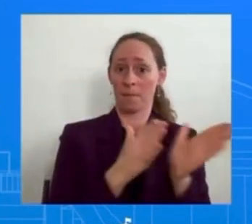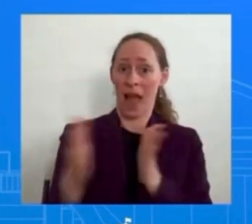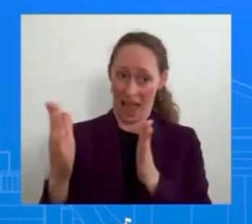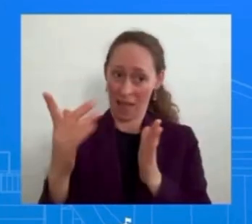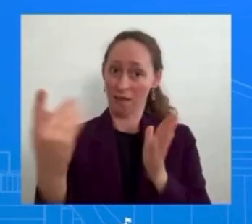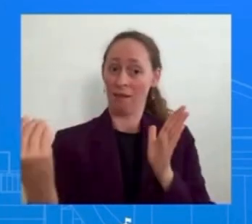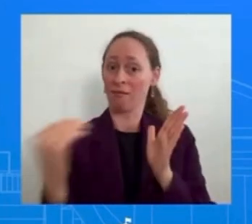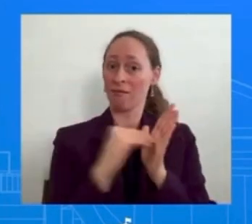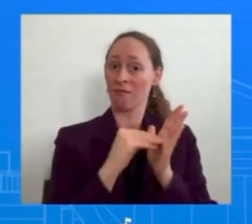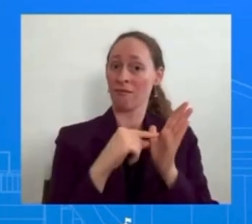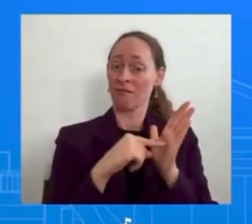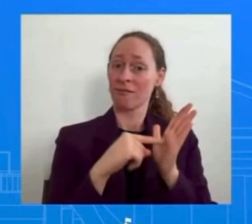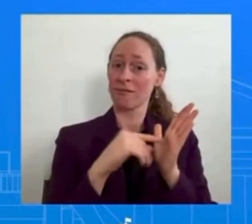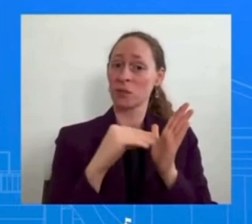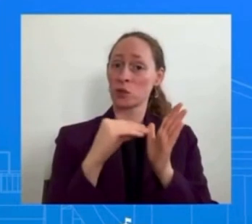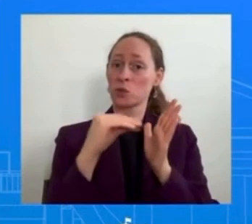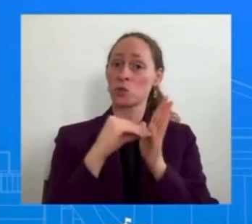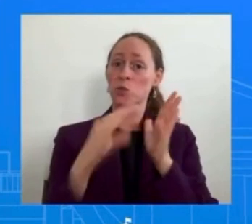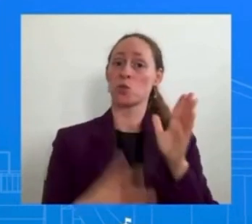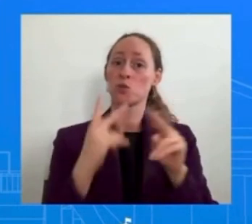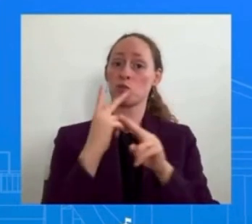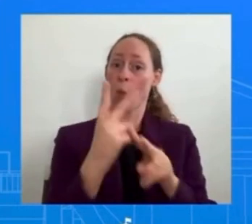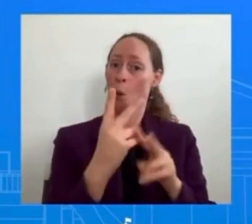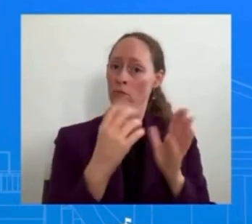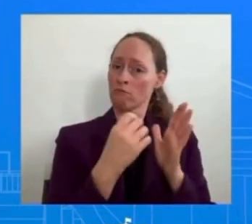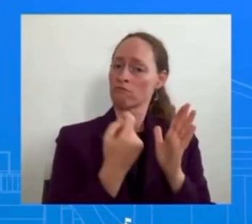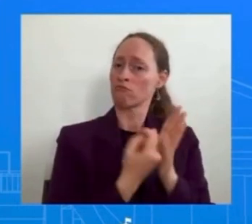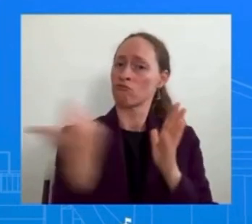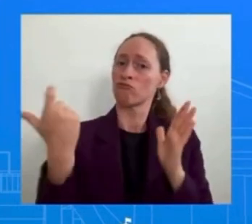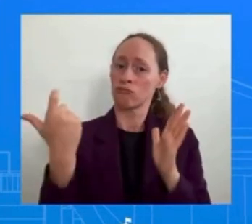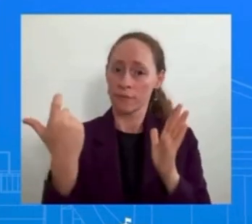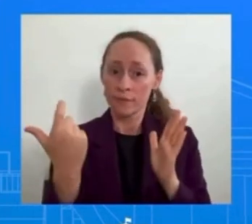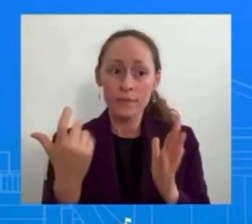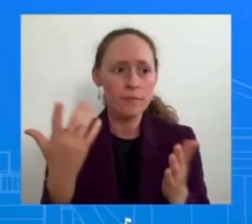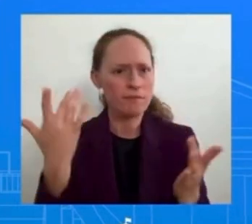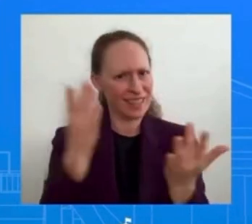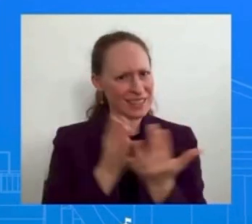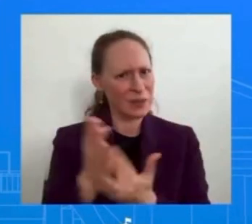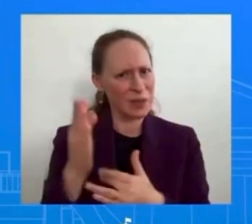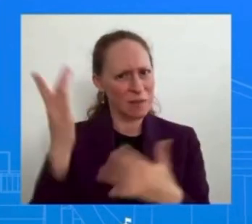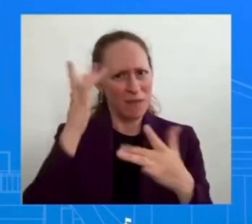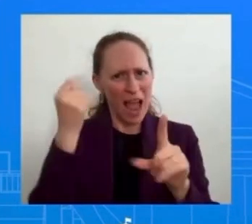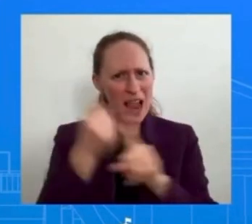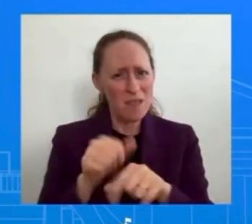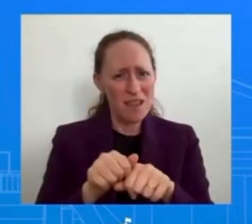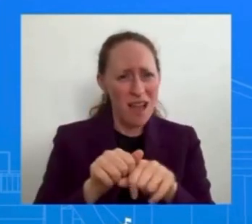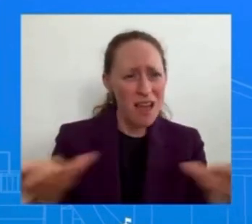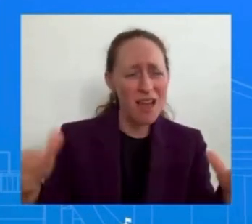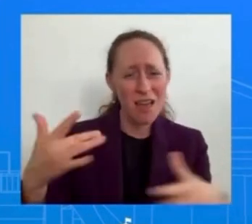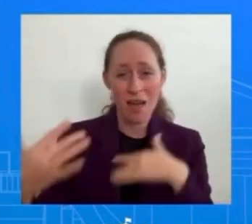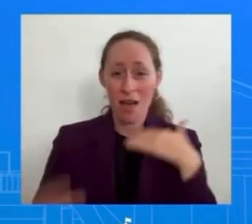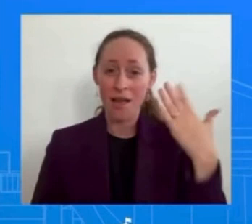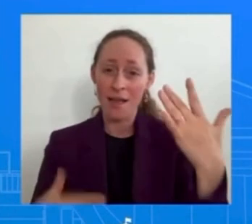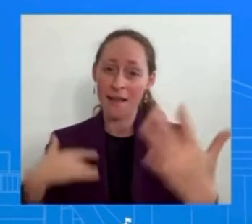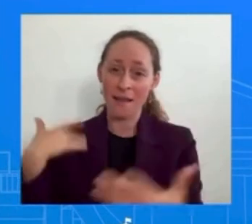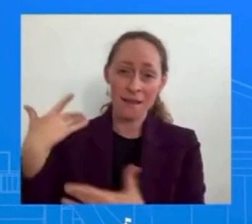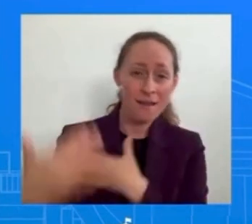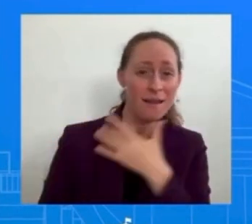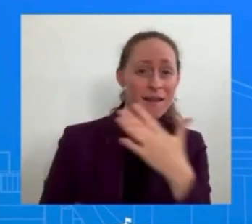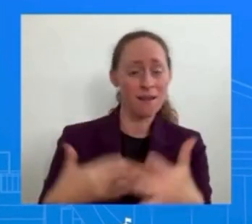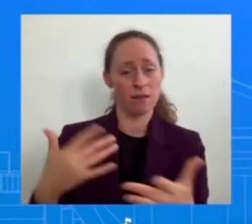the pandemic, certainly, and wanting to do that in a way that helped the people who needed it the most. And